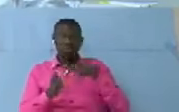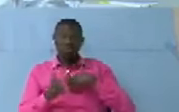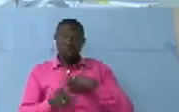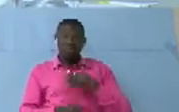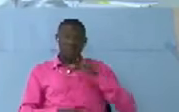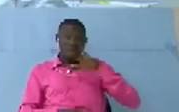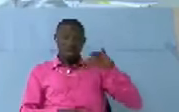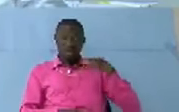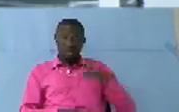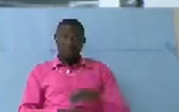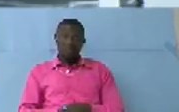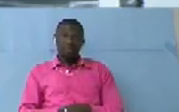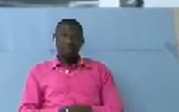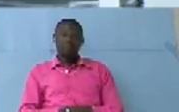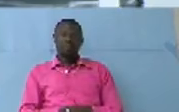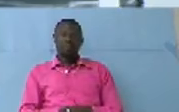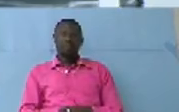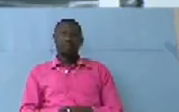jio can you bring the bang?